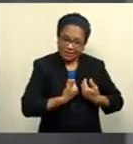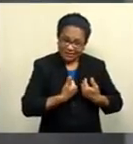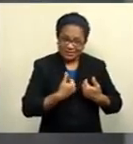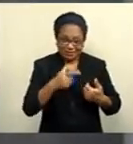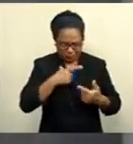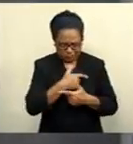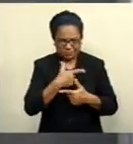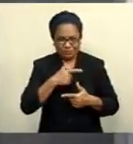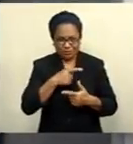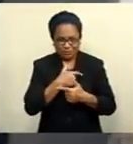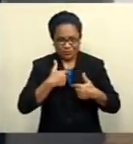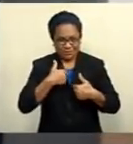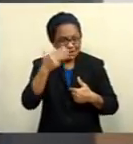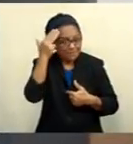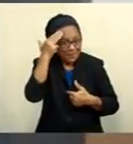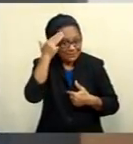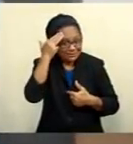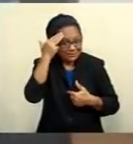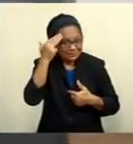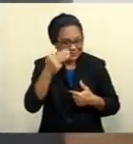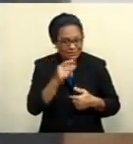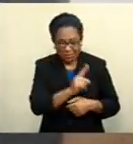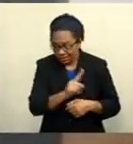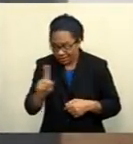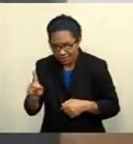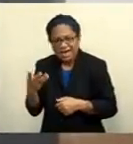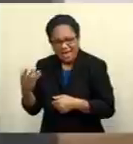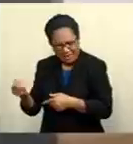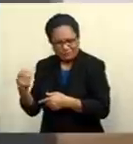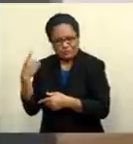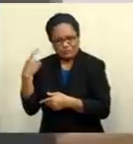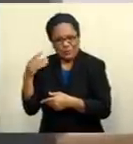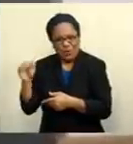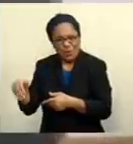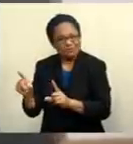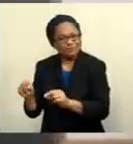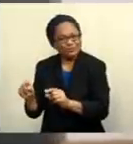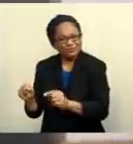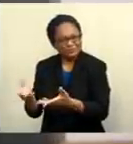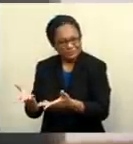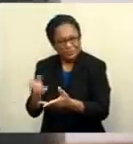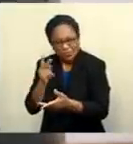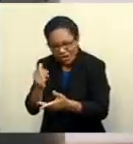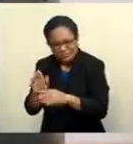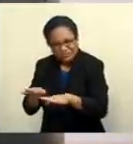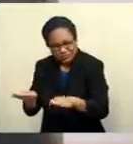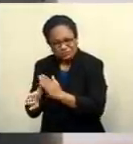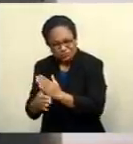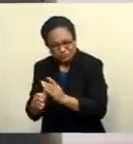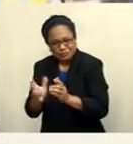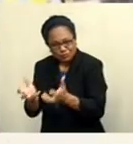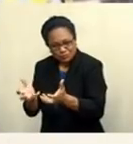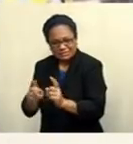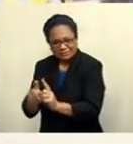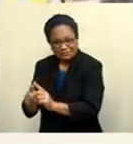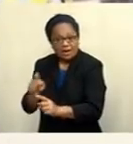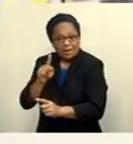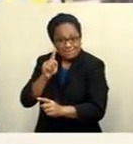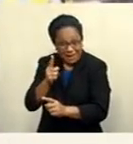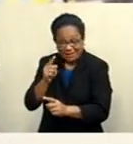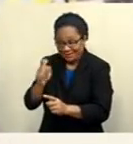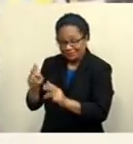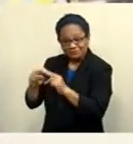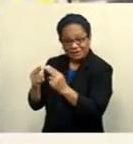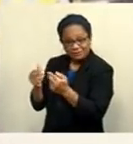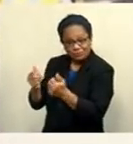mothers. You can't deny the chores at home. And yes, if you have a good family, a very supportive family,